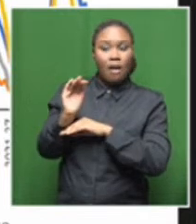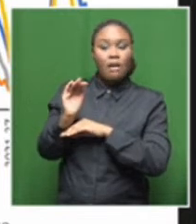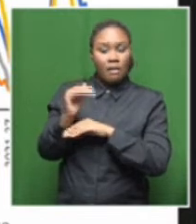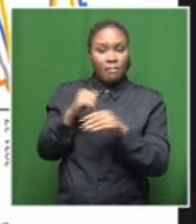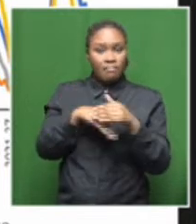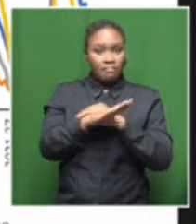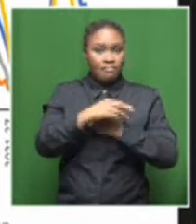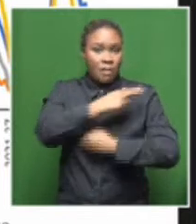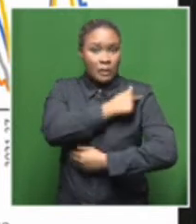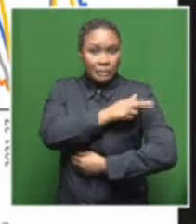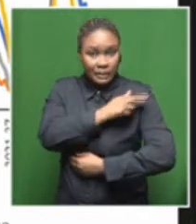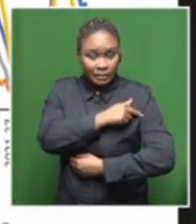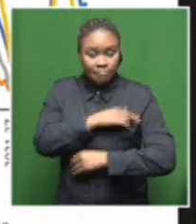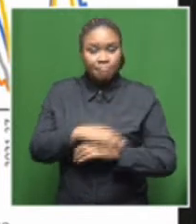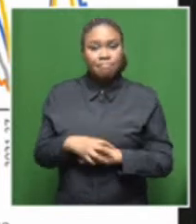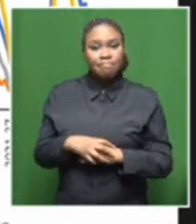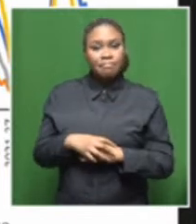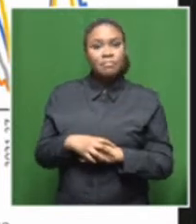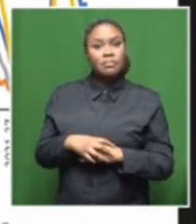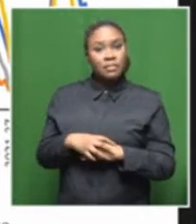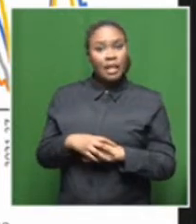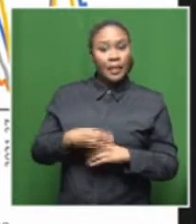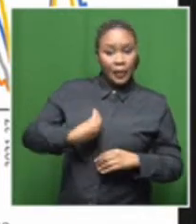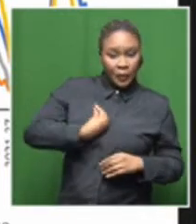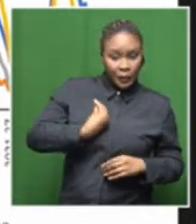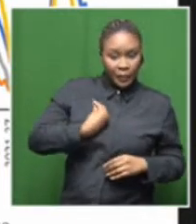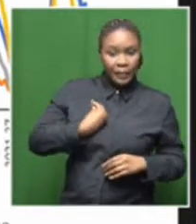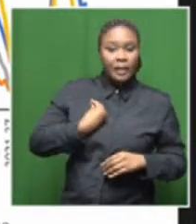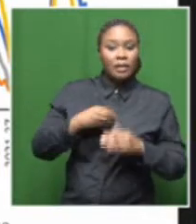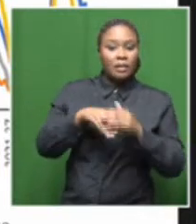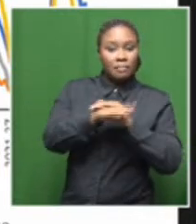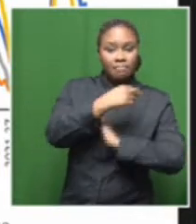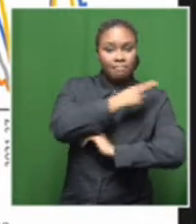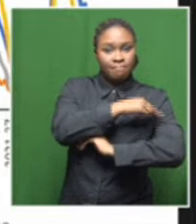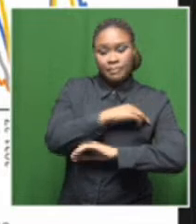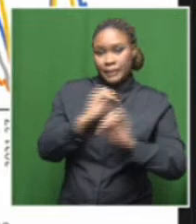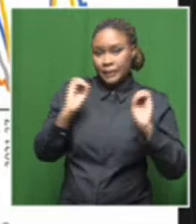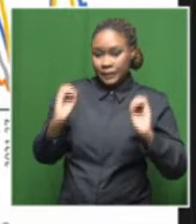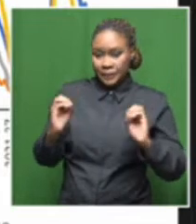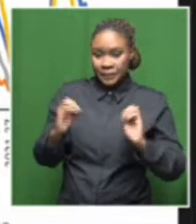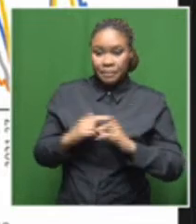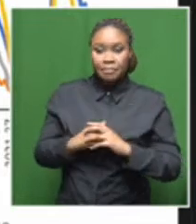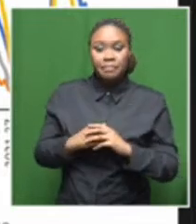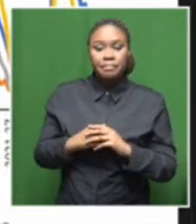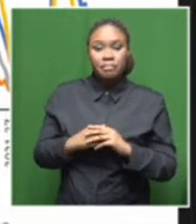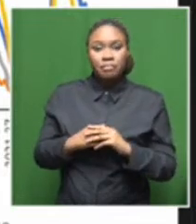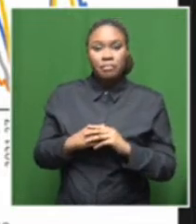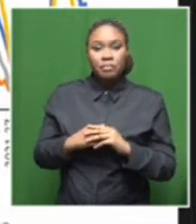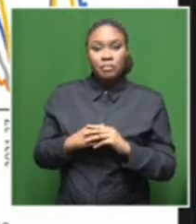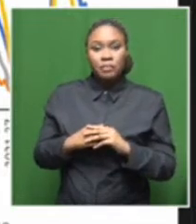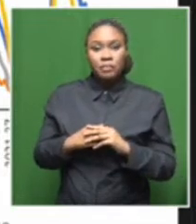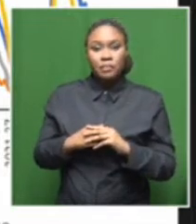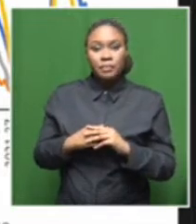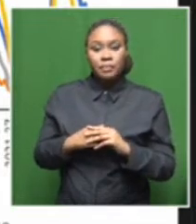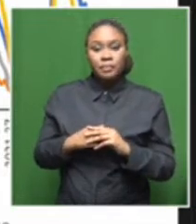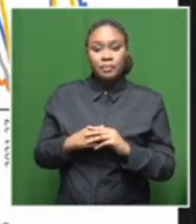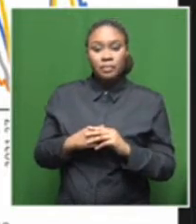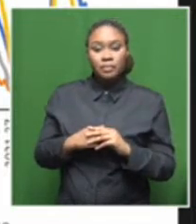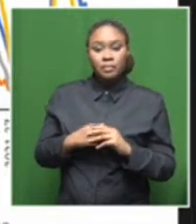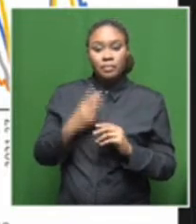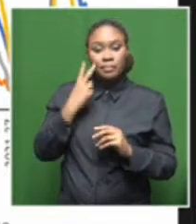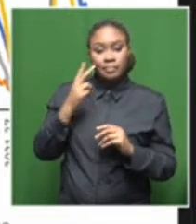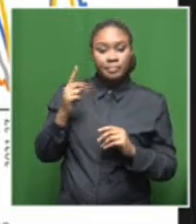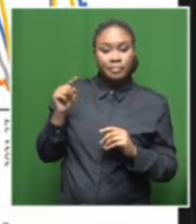of course it decreases with the decreasing age group. And that was true across all age groups. On the right, you can see just